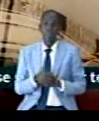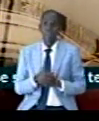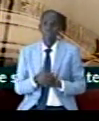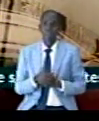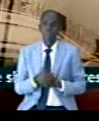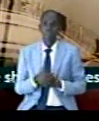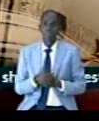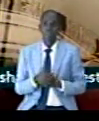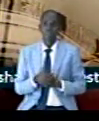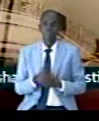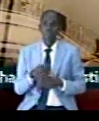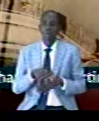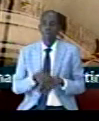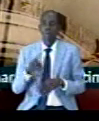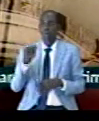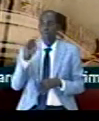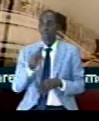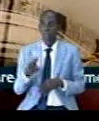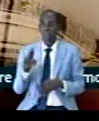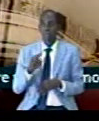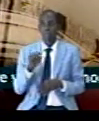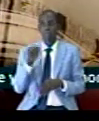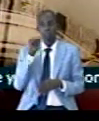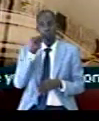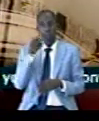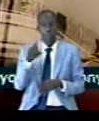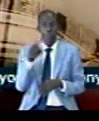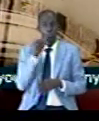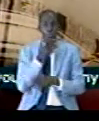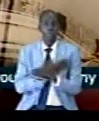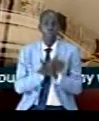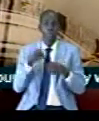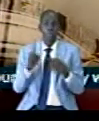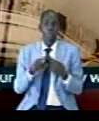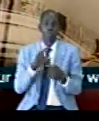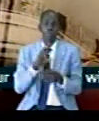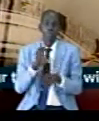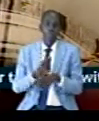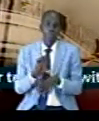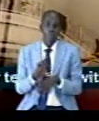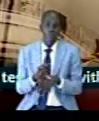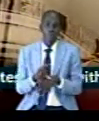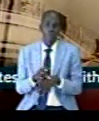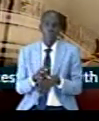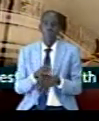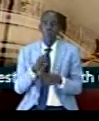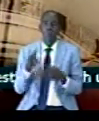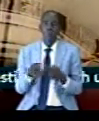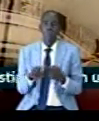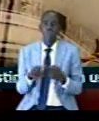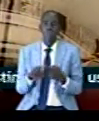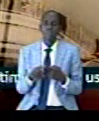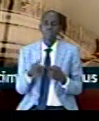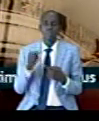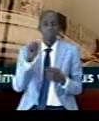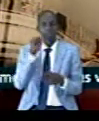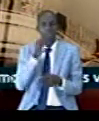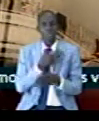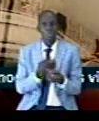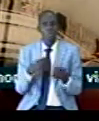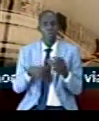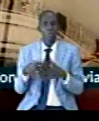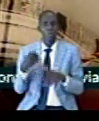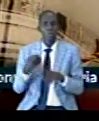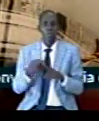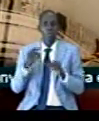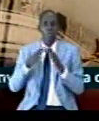On Thursday, I went to church. At 14 hours, when she came outside the house, she said she did not